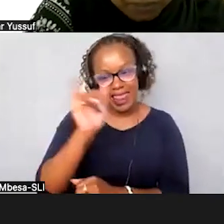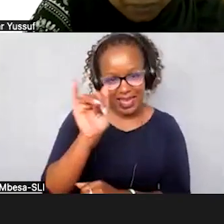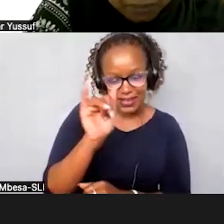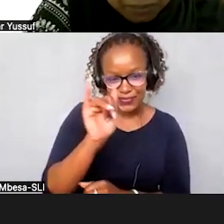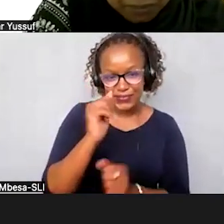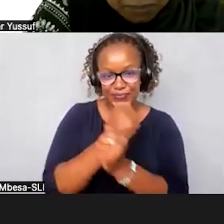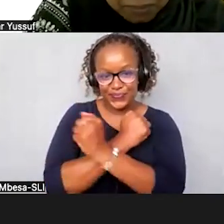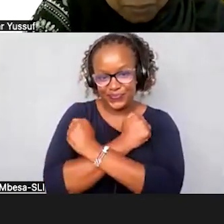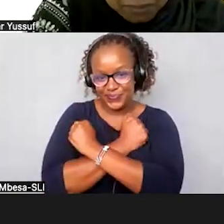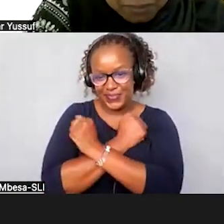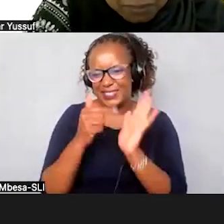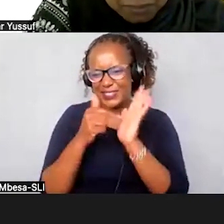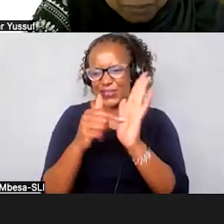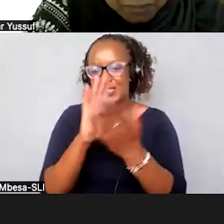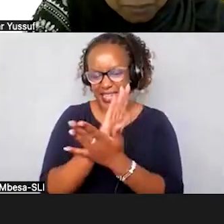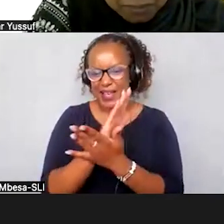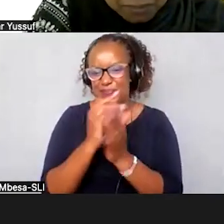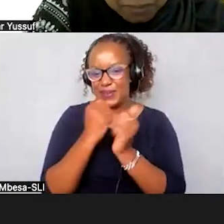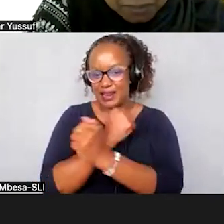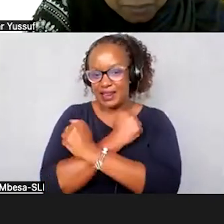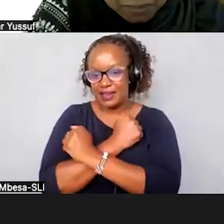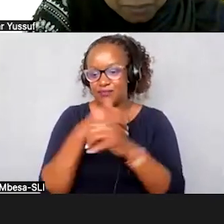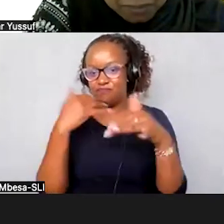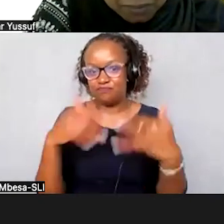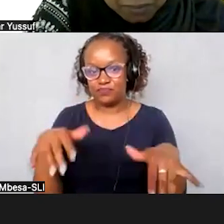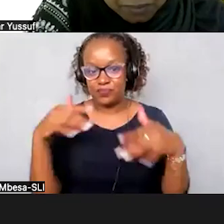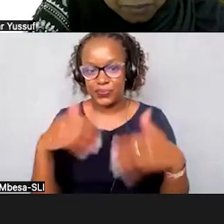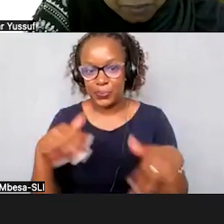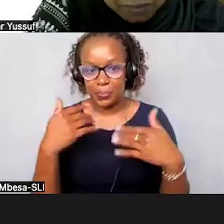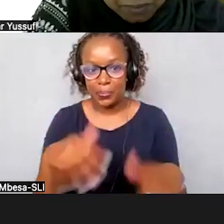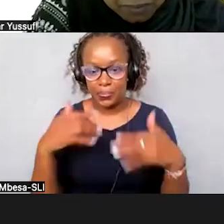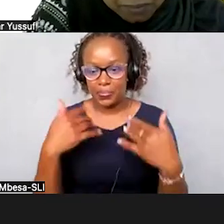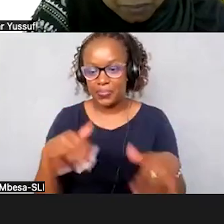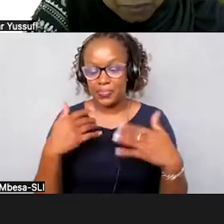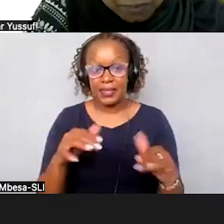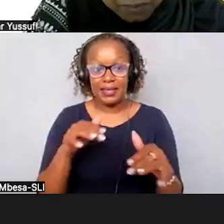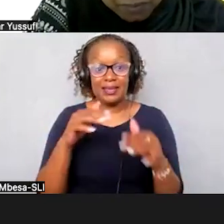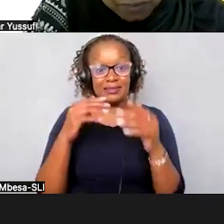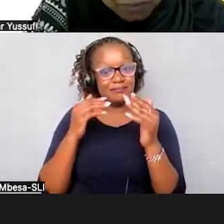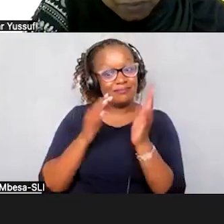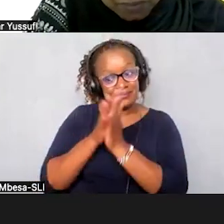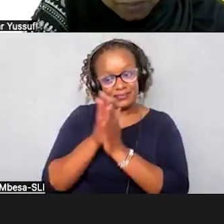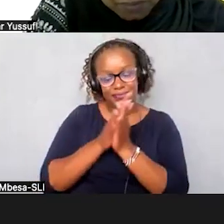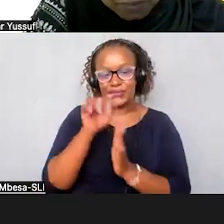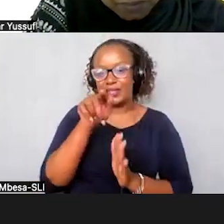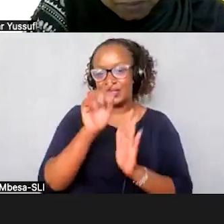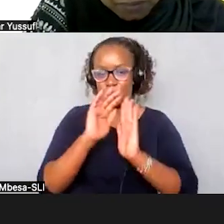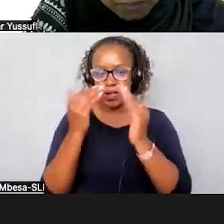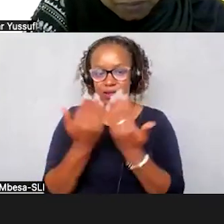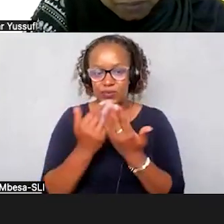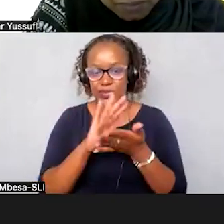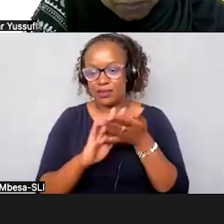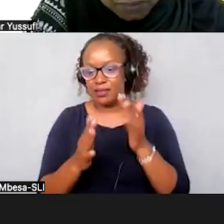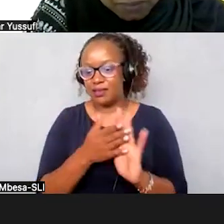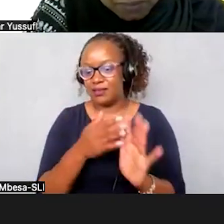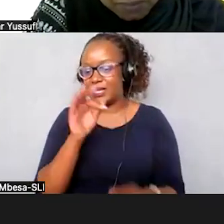her. Indeed, awesome, awesome, awesome, awesome. Looking forward to that world without